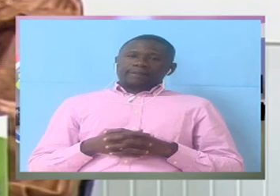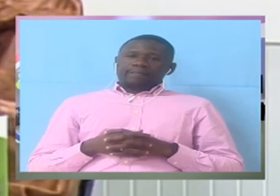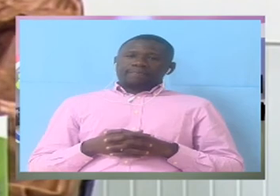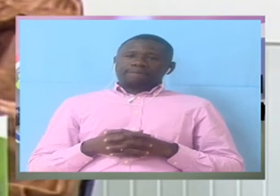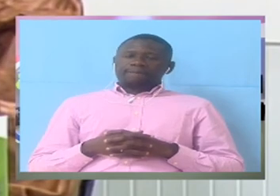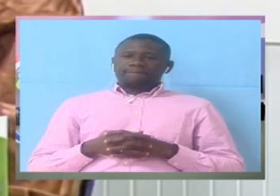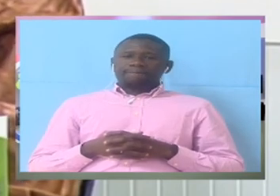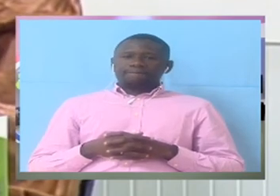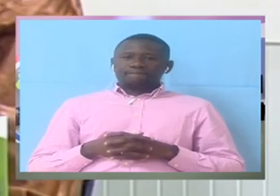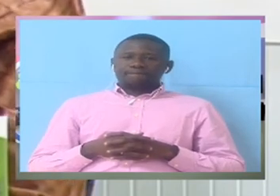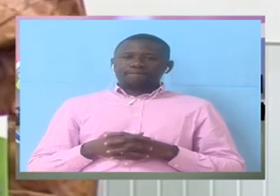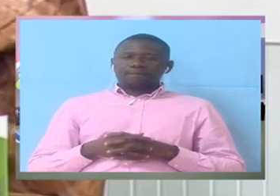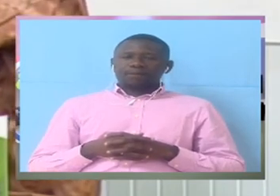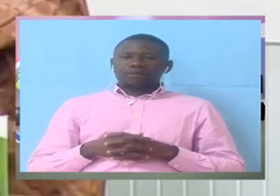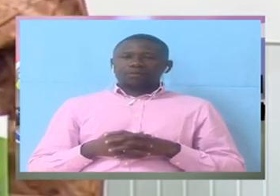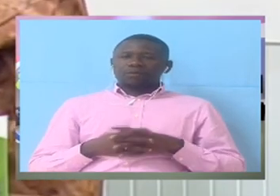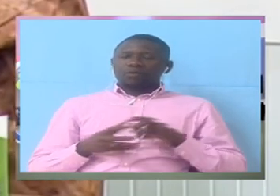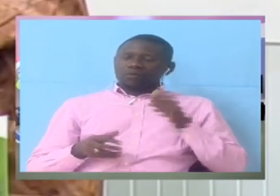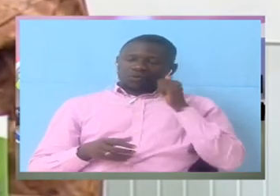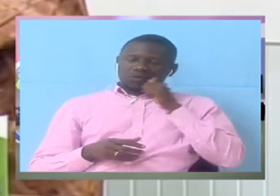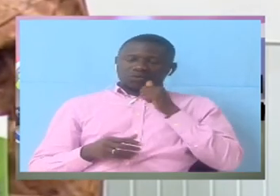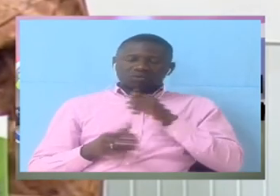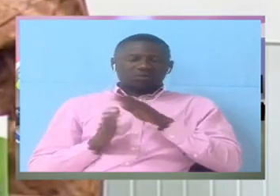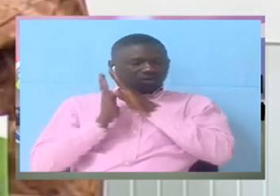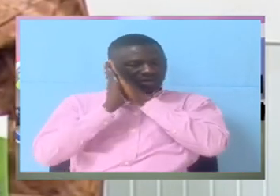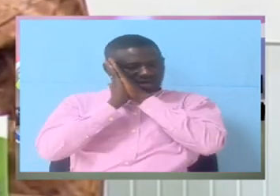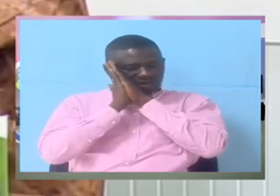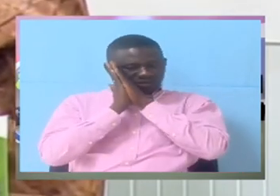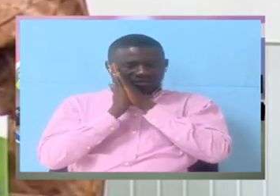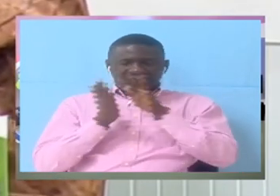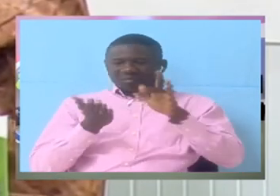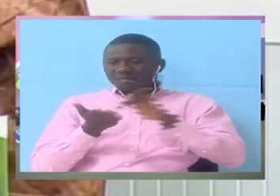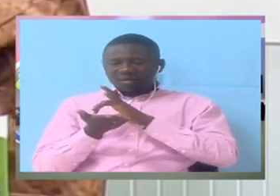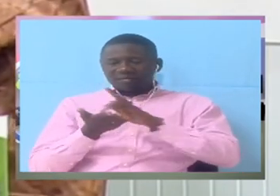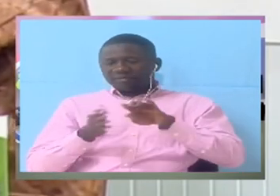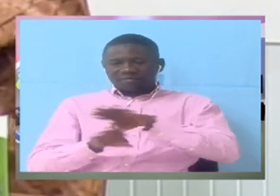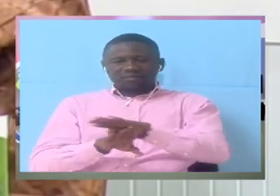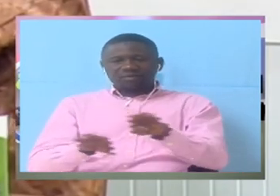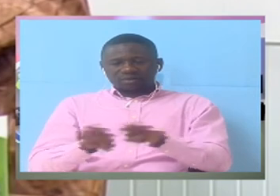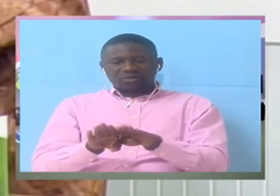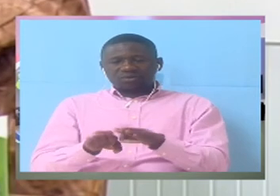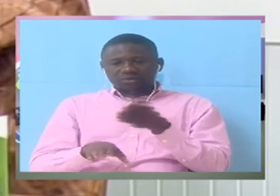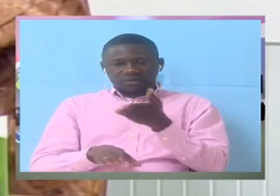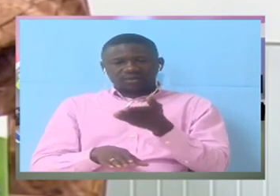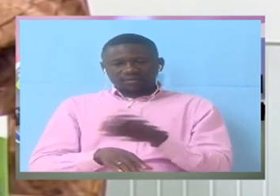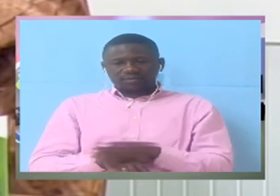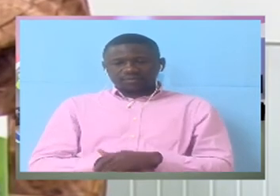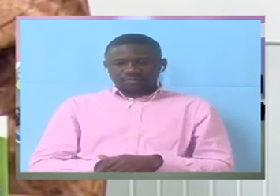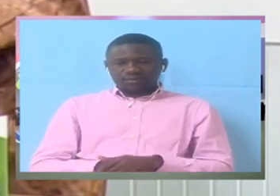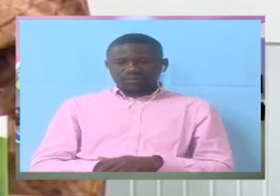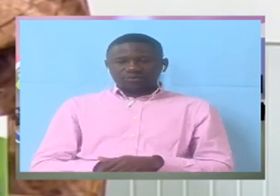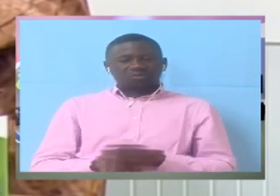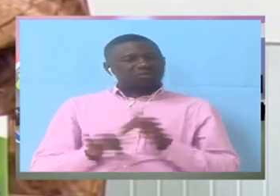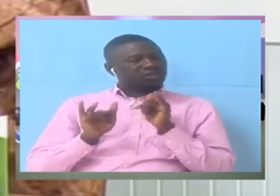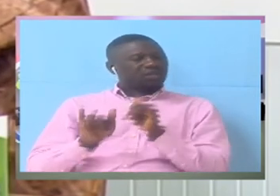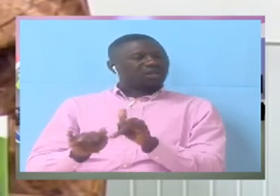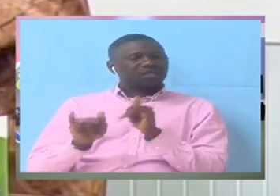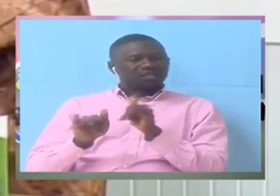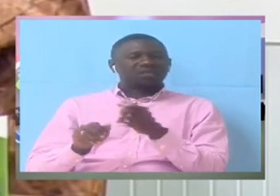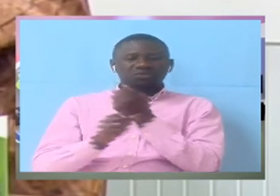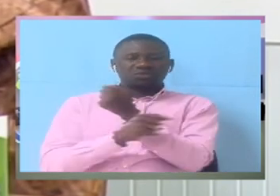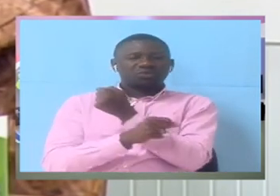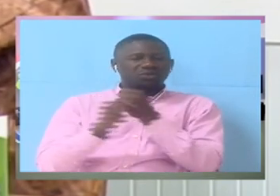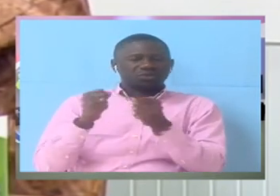cuffed. We lay on the empty floor. We were in that